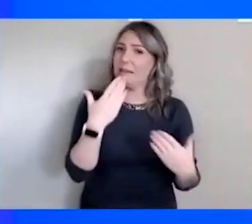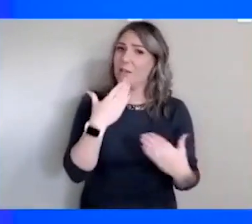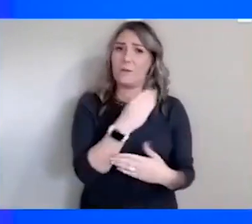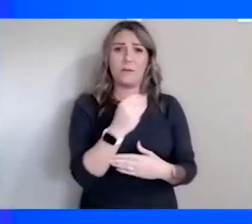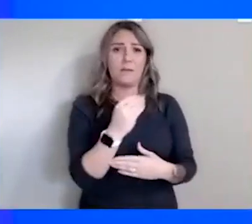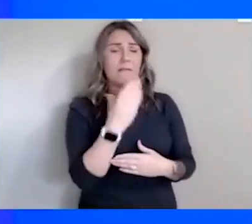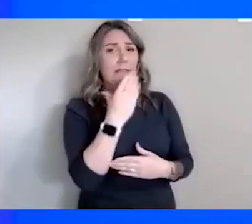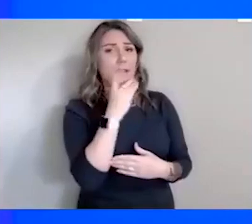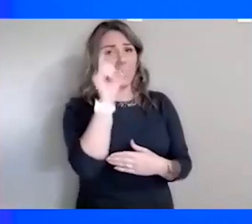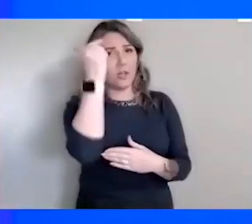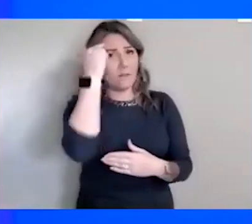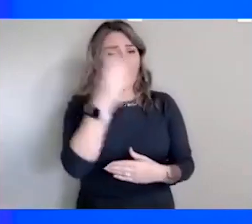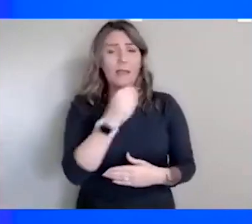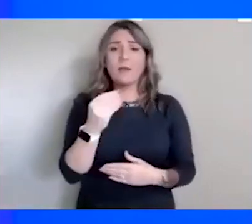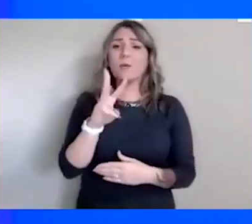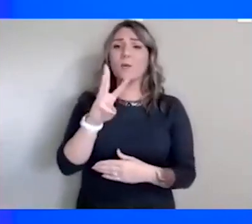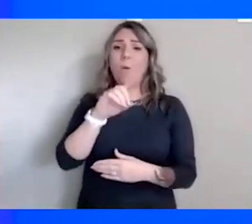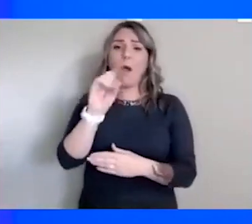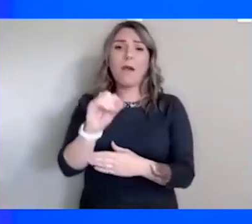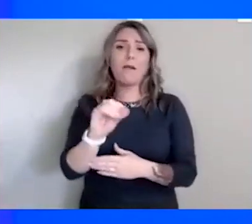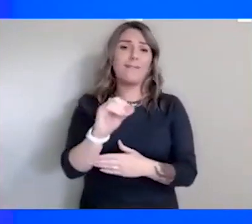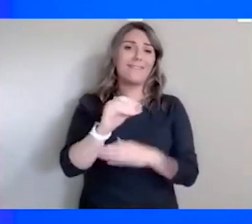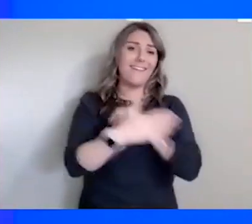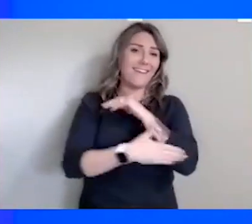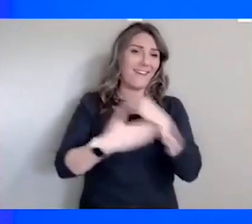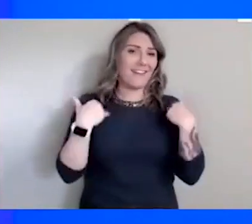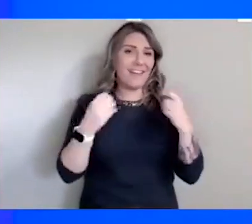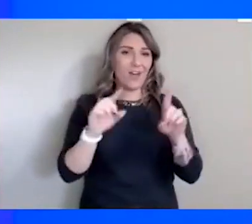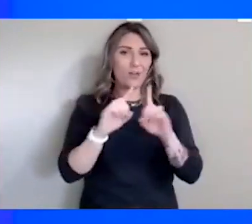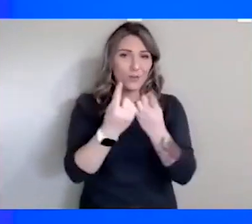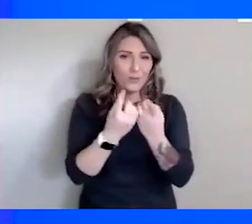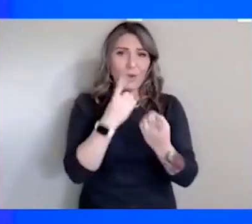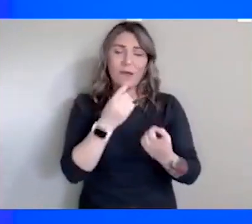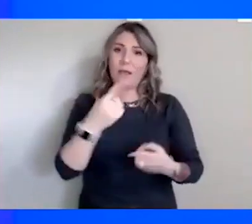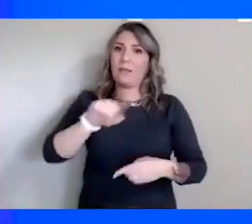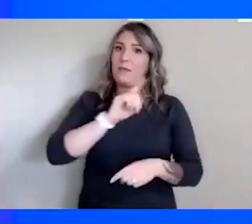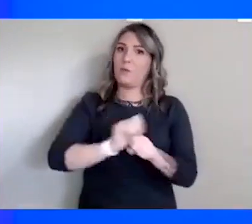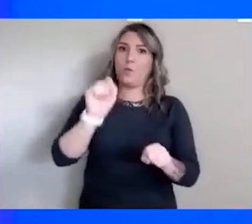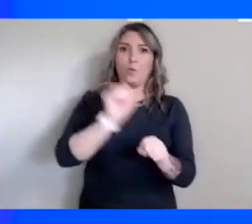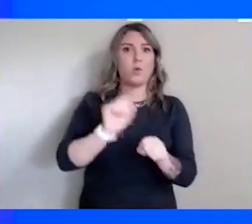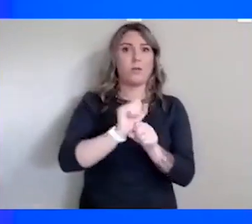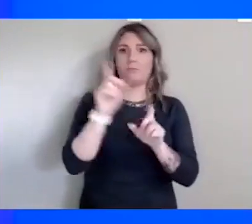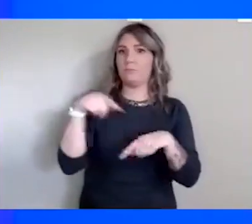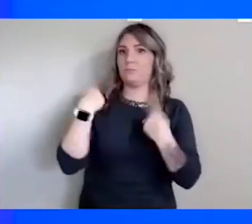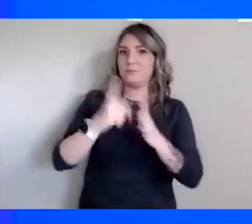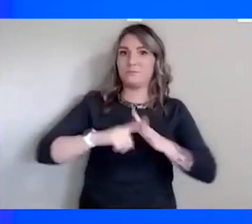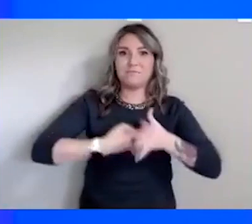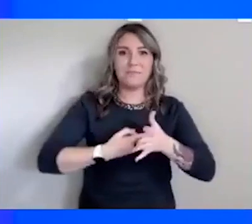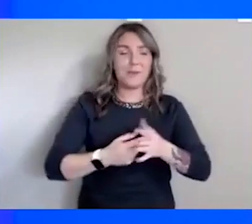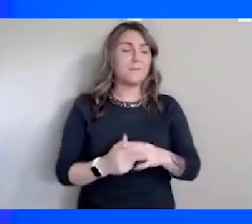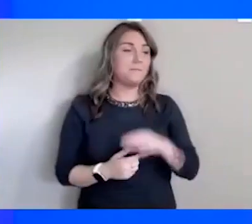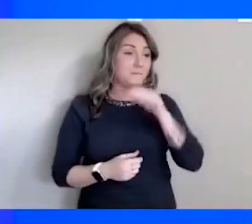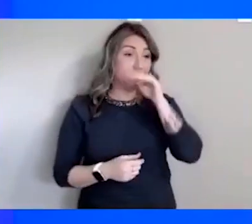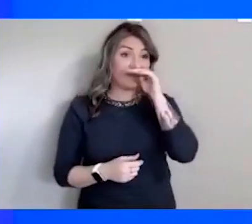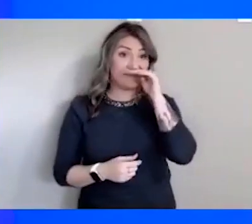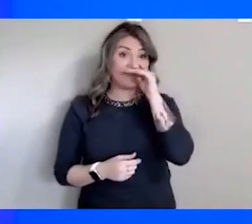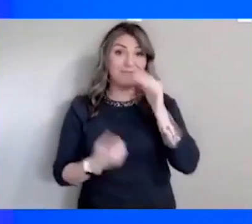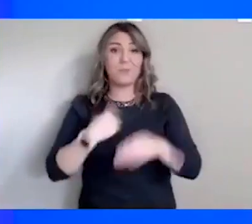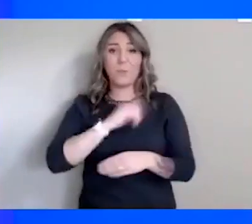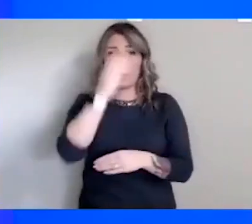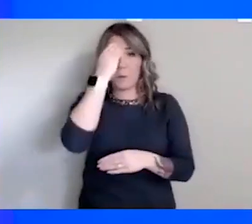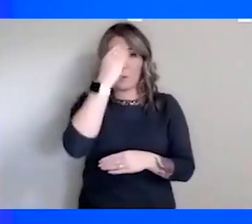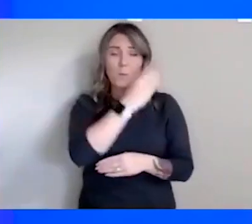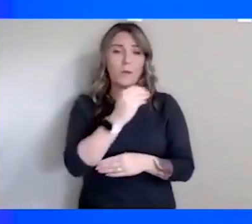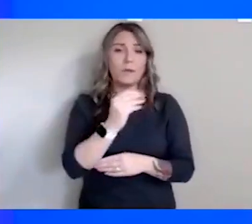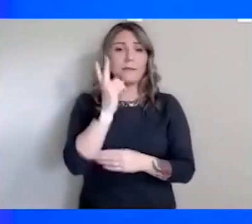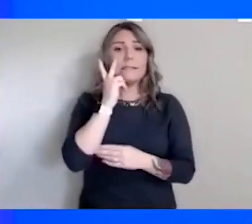County Health Department. We know they have been out front and on the front line since the very beginning. We know, and again, we see, although we are doing very